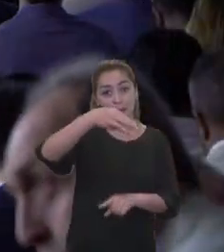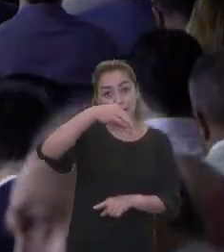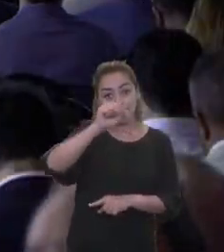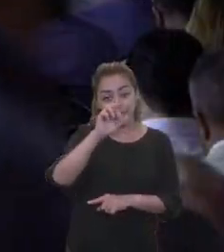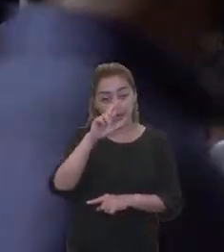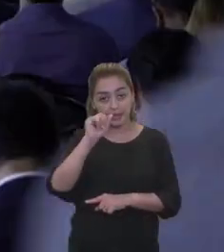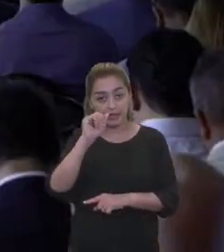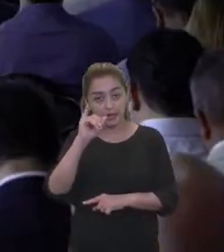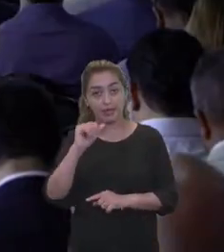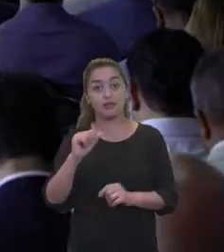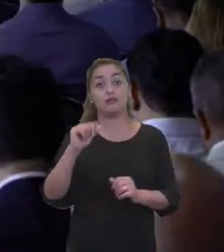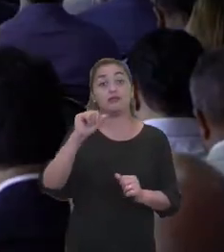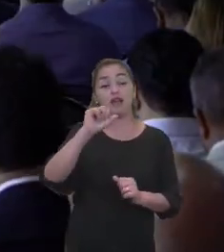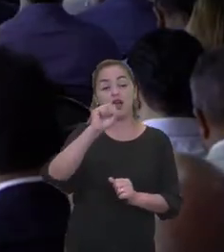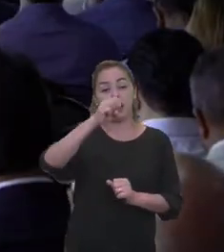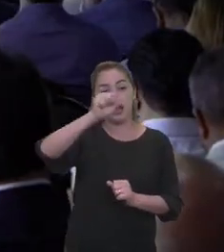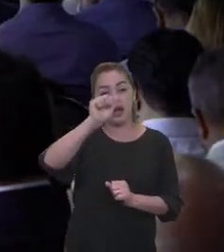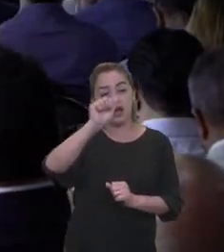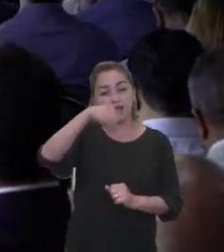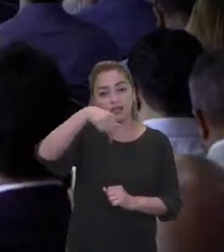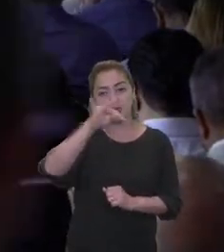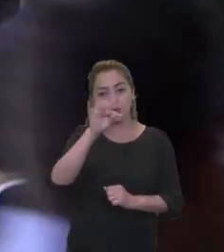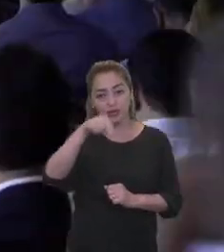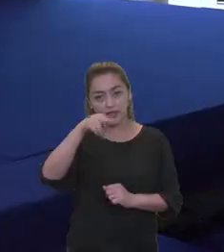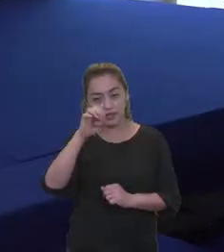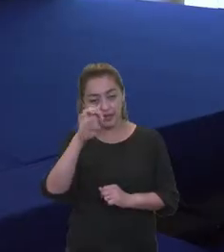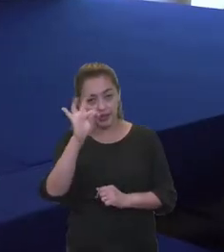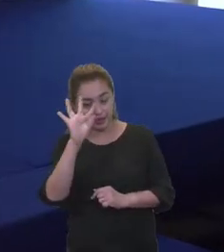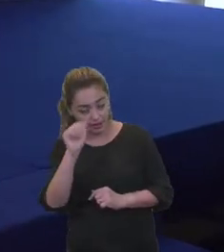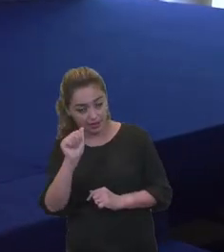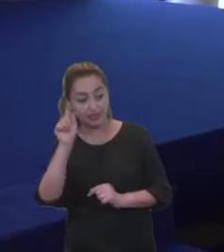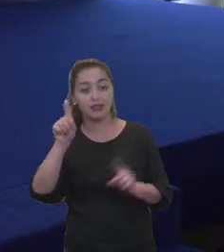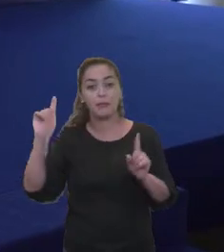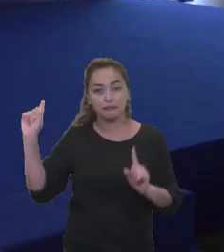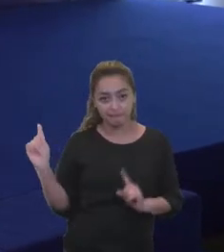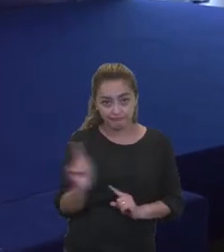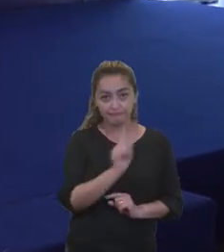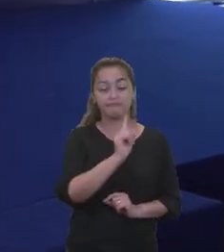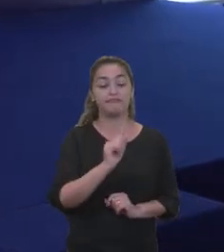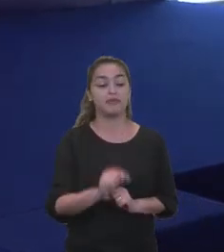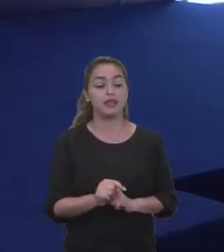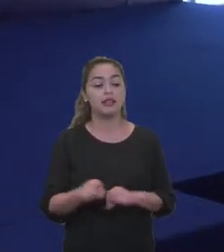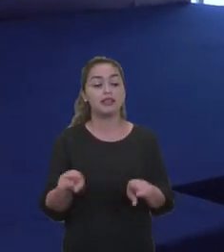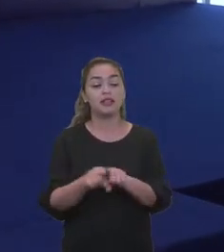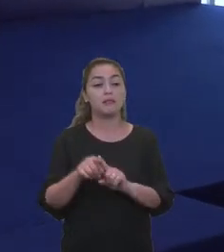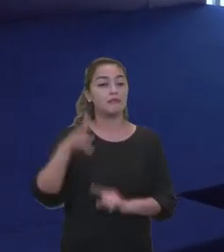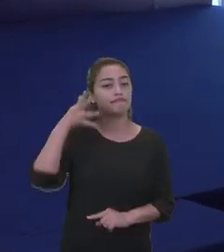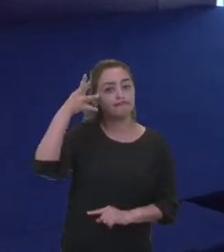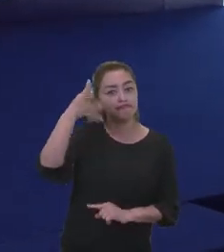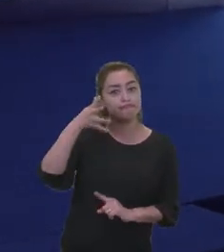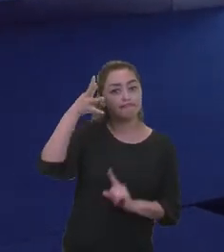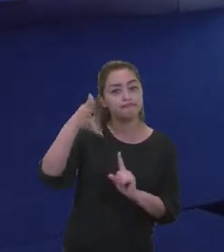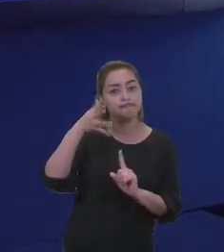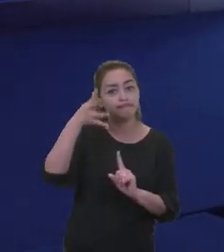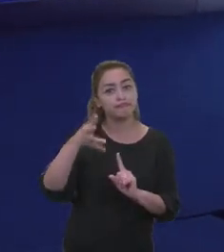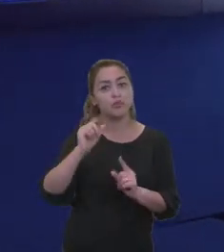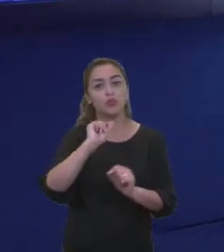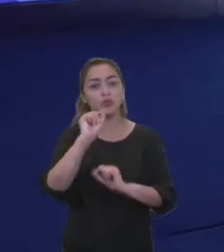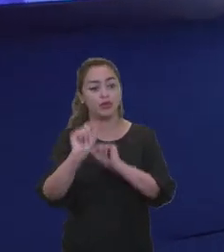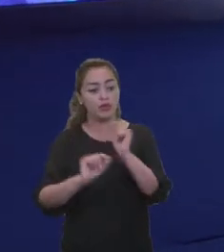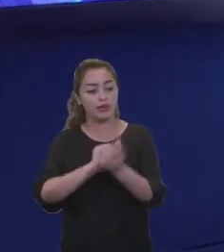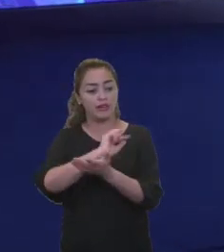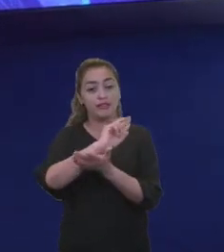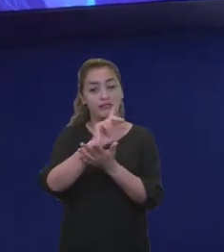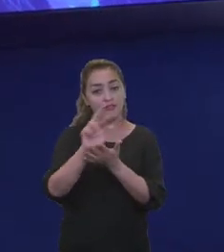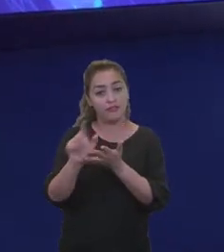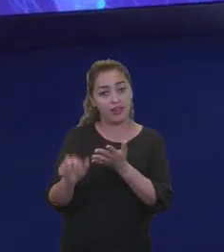Antonietta Russo, VP of People, Structures and Organization at Team. We'll have an inspiring keynote